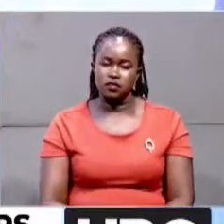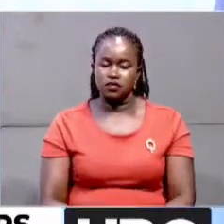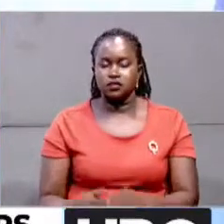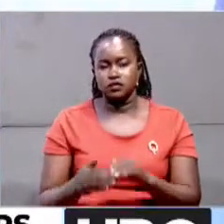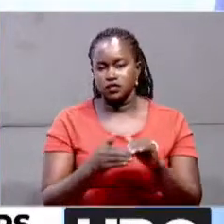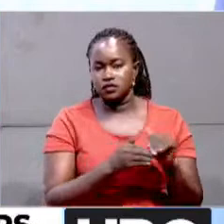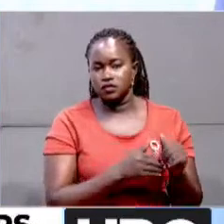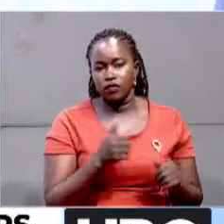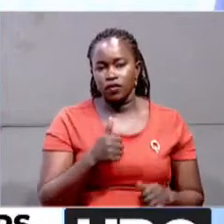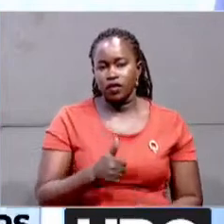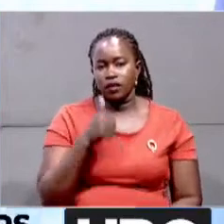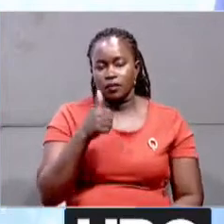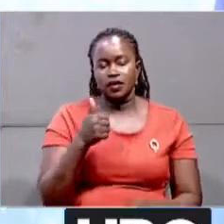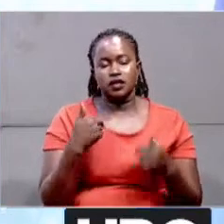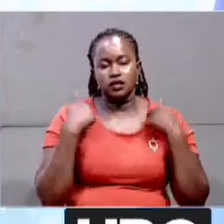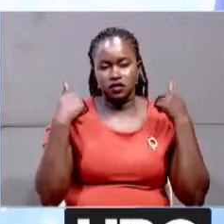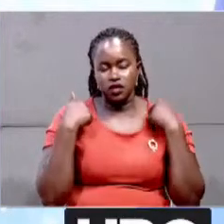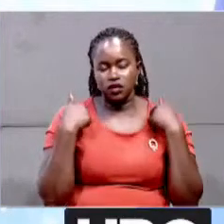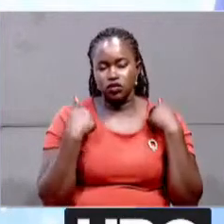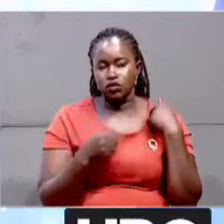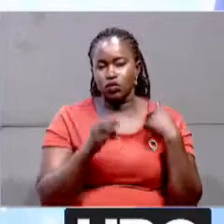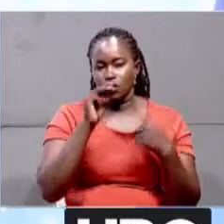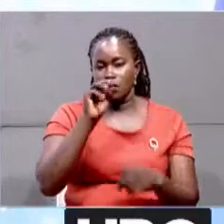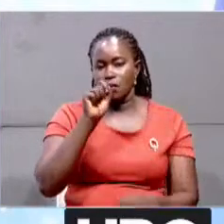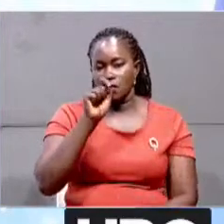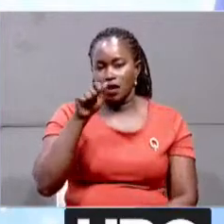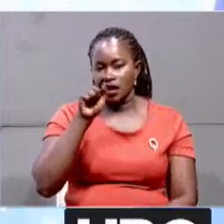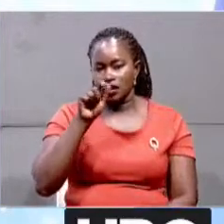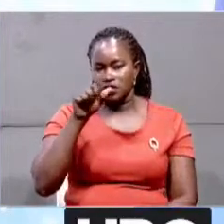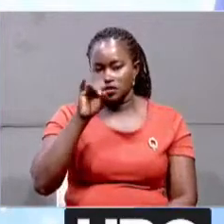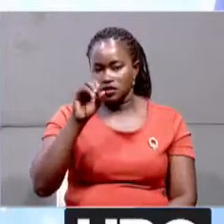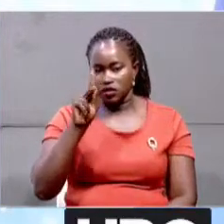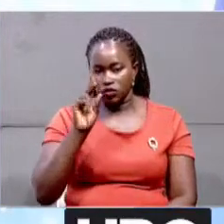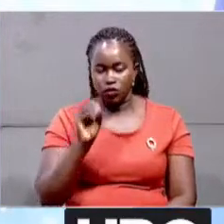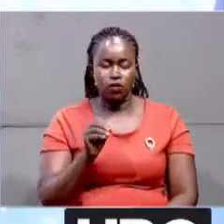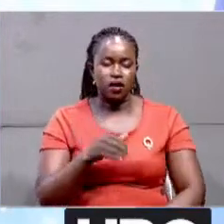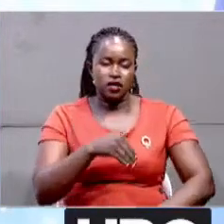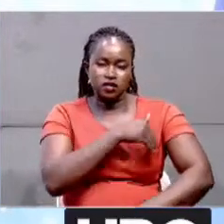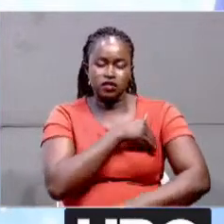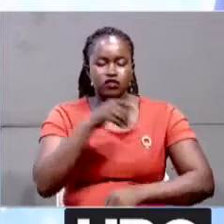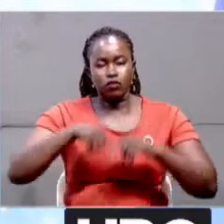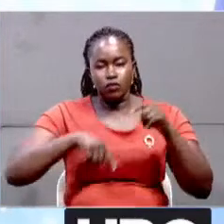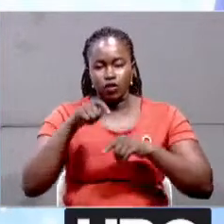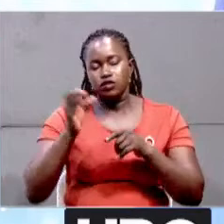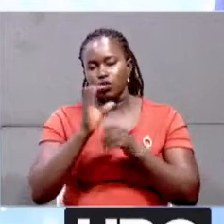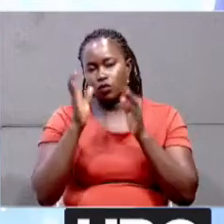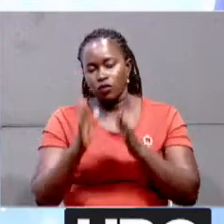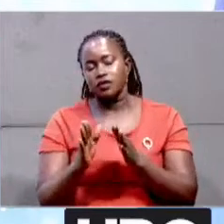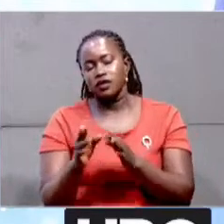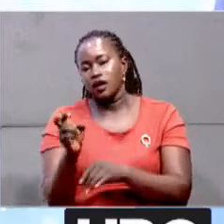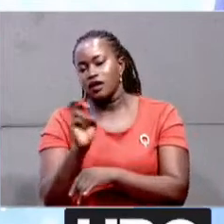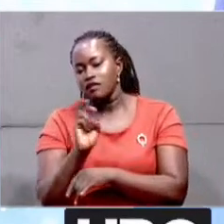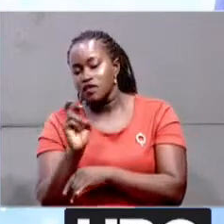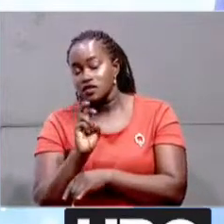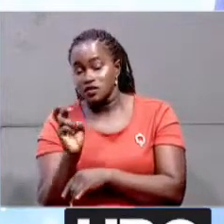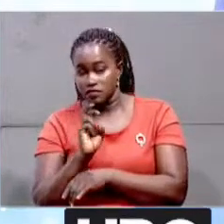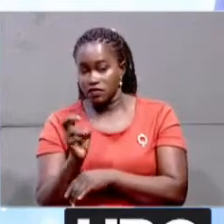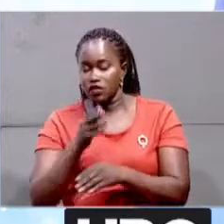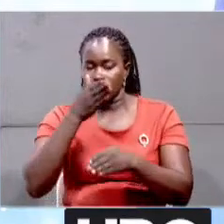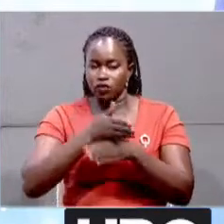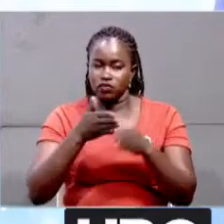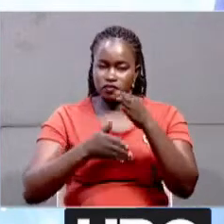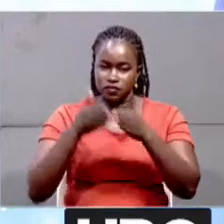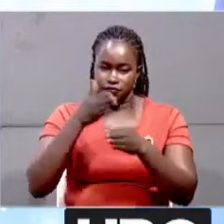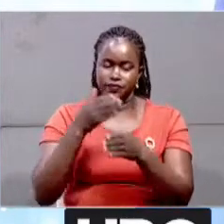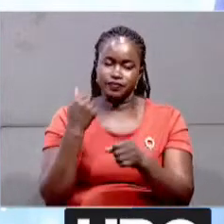Major General Henry Masiko, Chief of Political Commissar Inspectorate Team, have inspected the construction